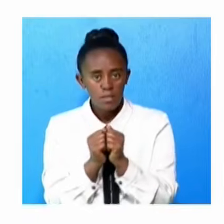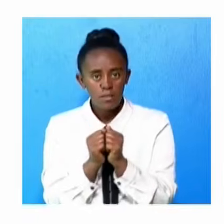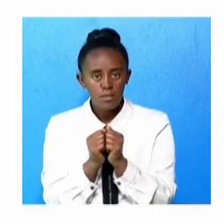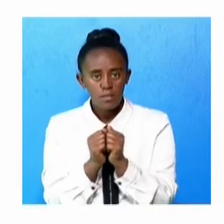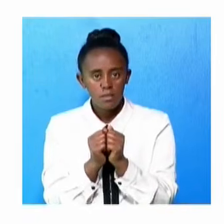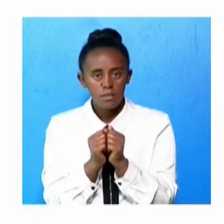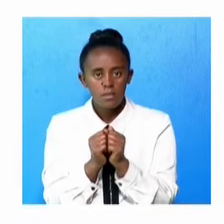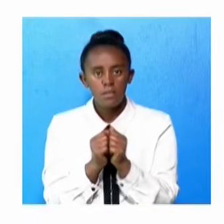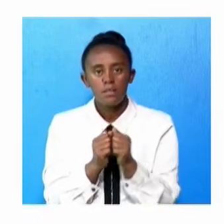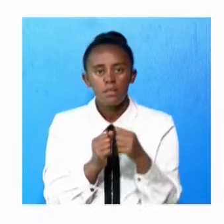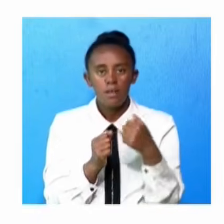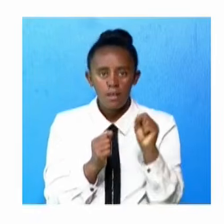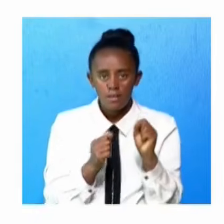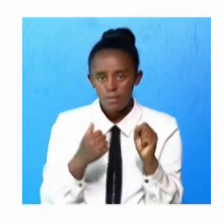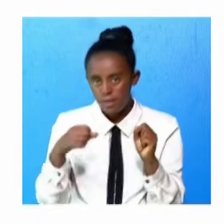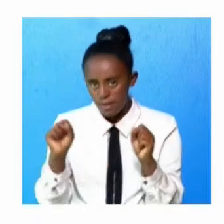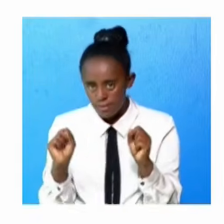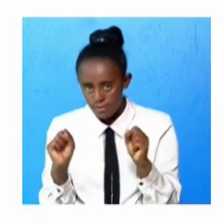as,